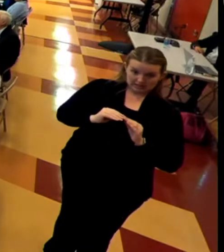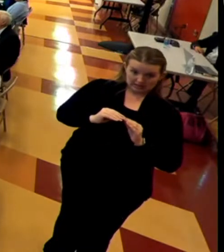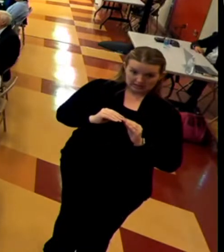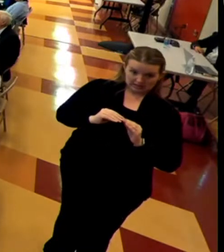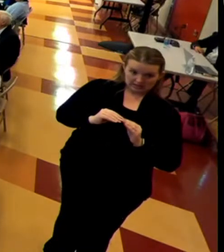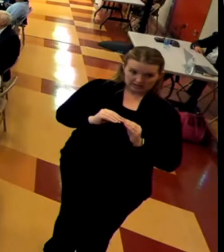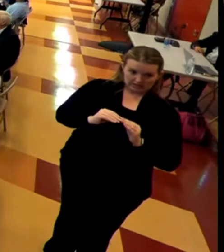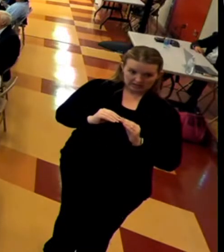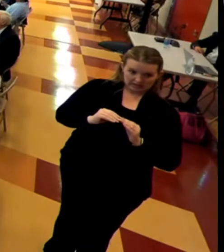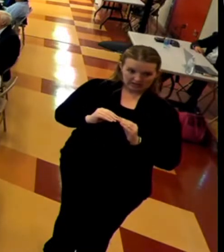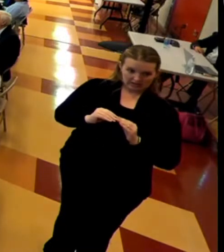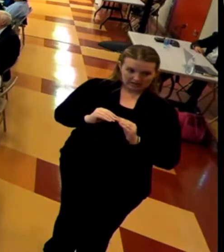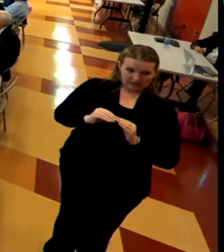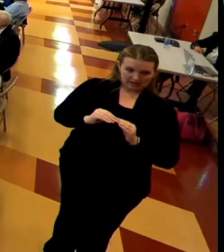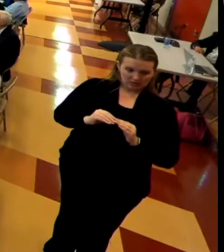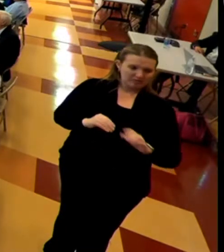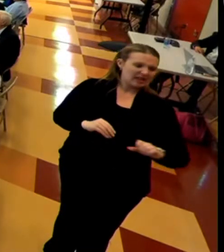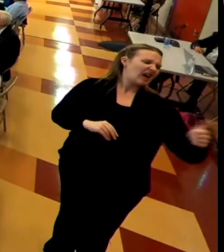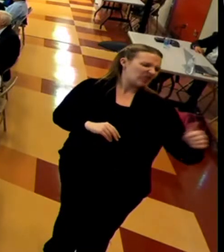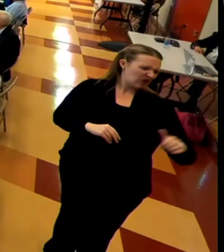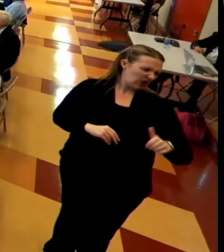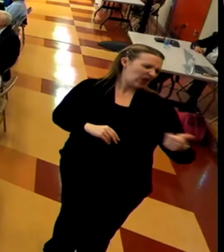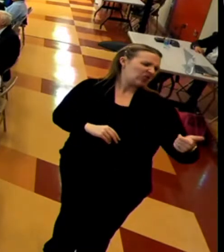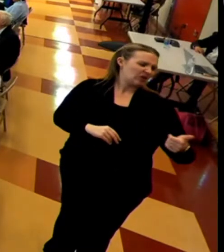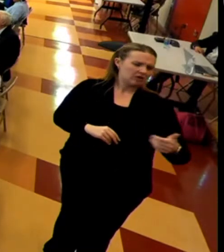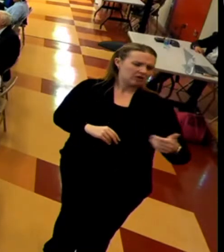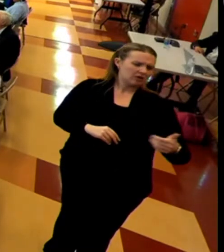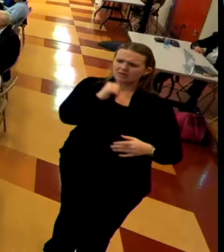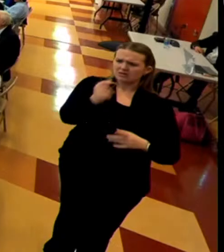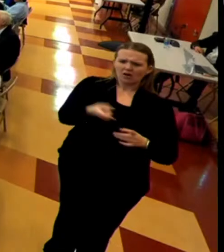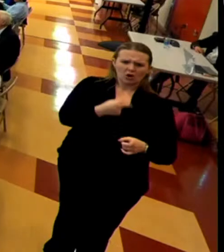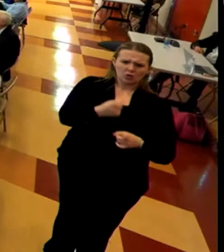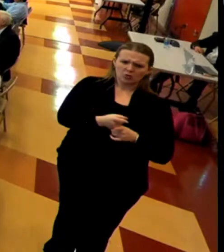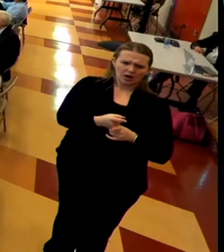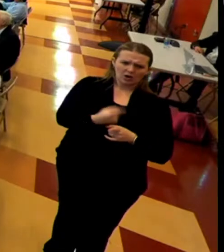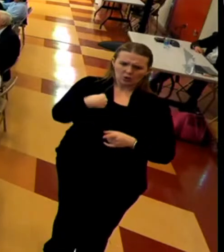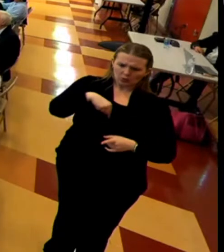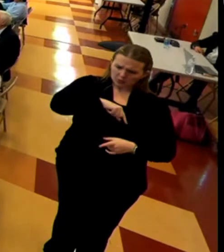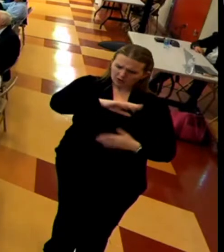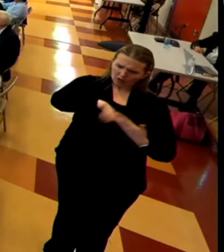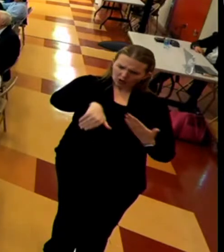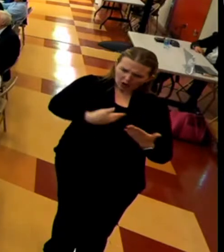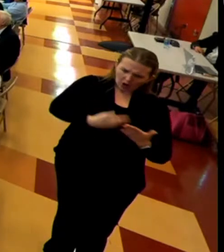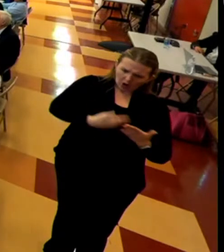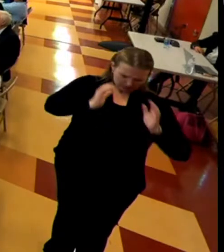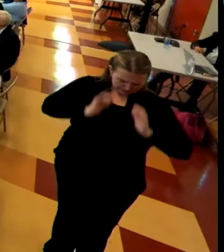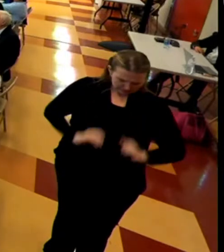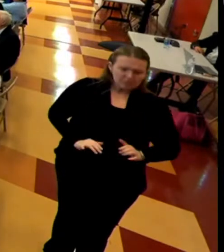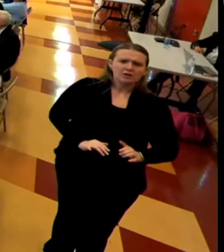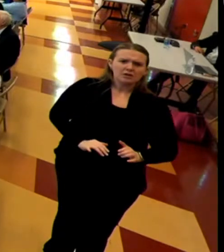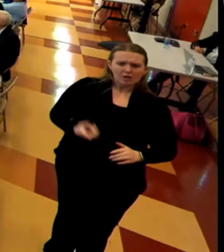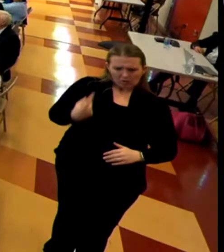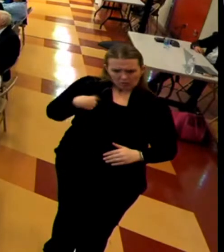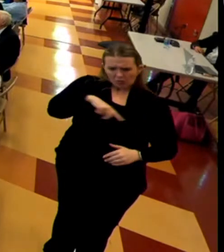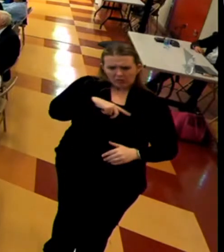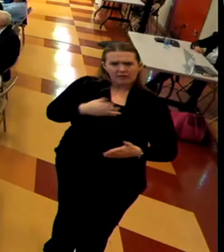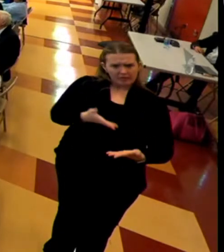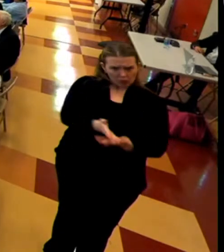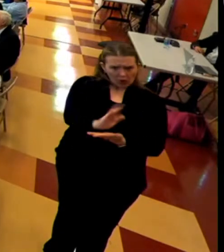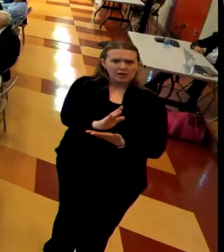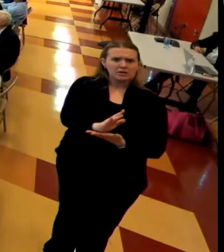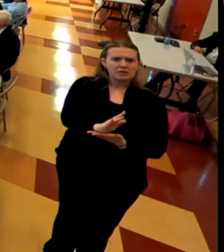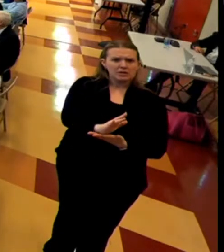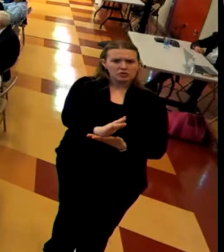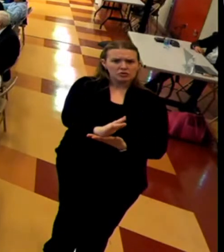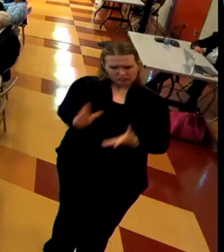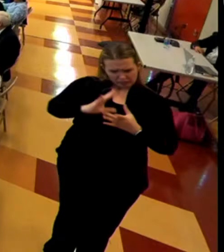referring the other ones, and that's not right. We all citizens, and we have the right to speak,